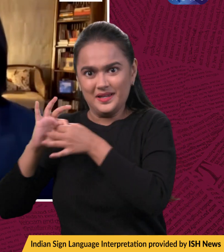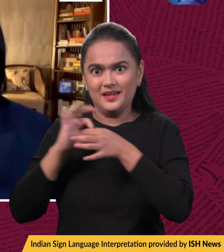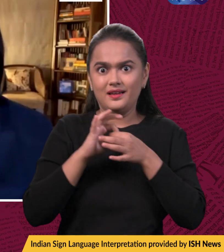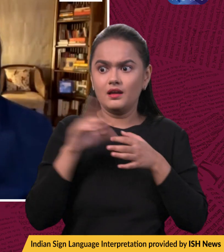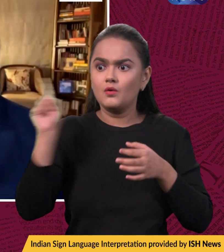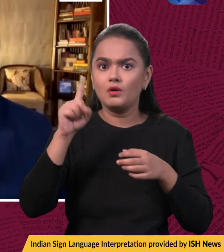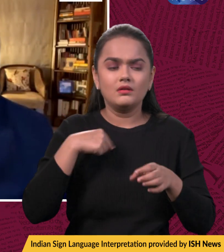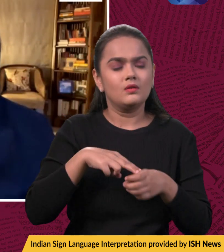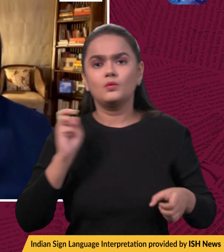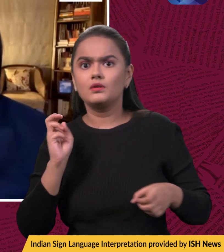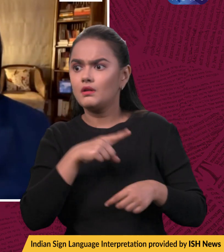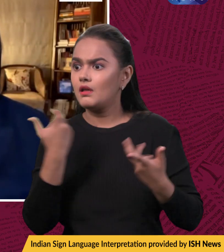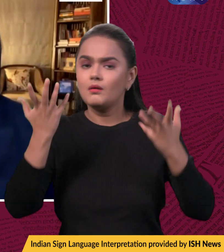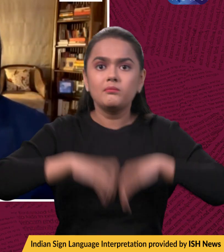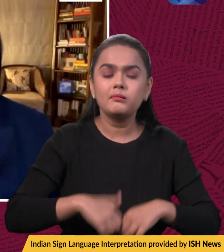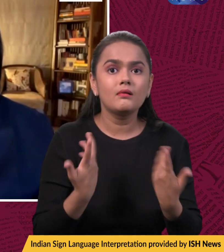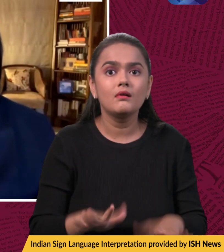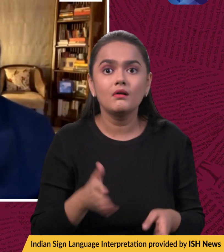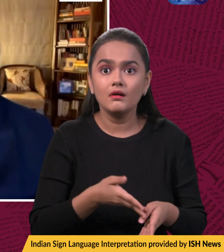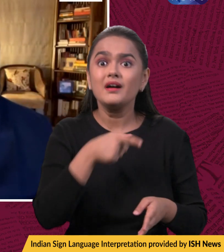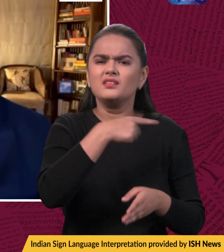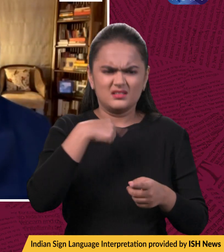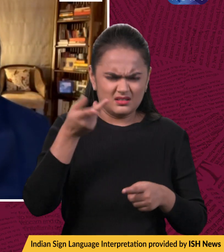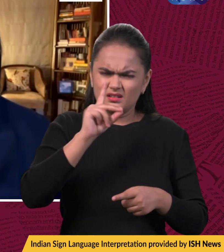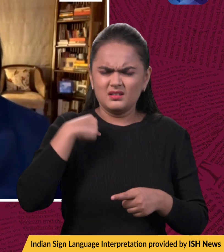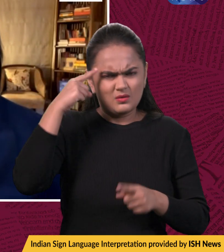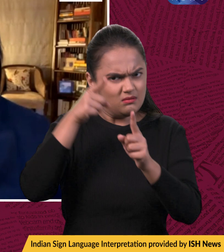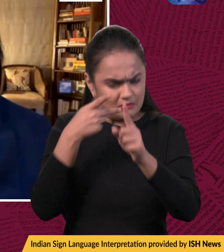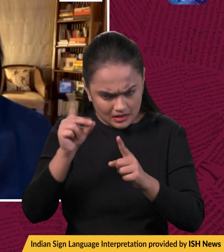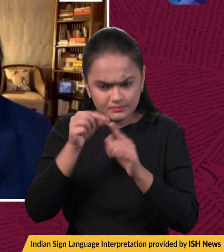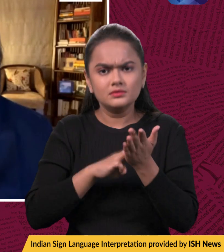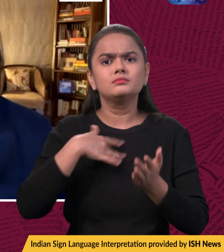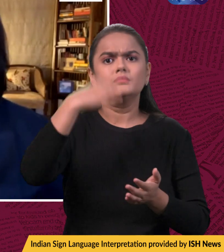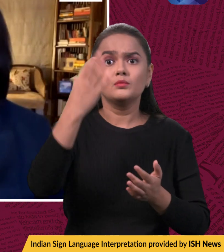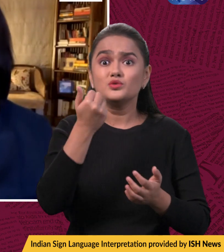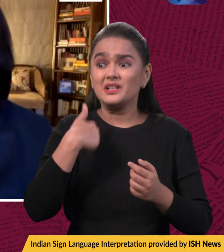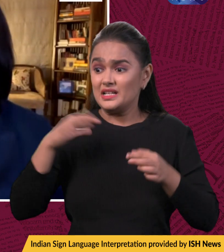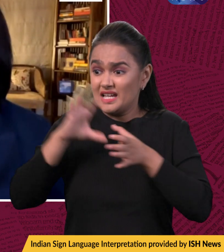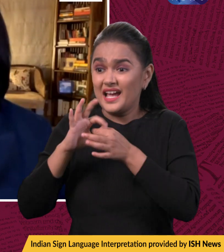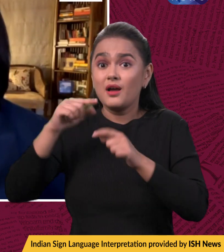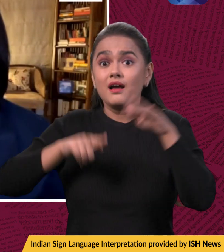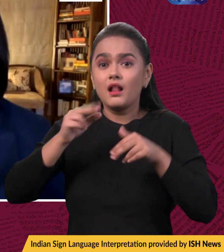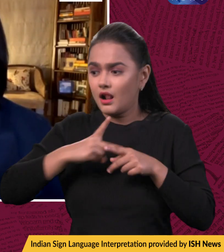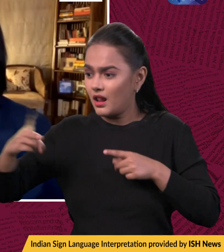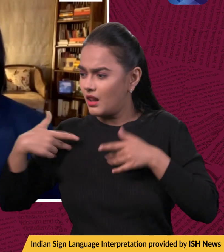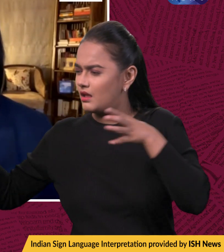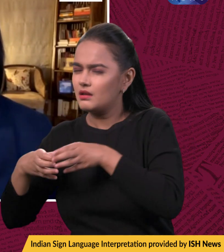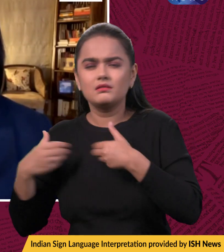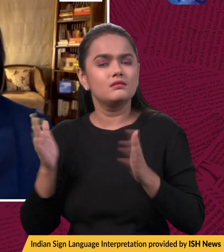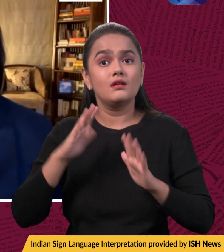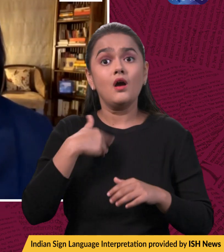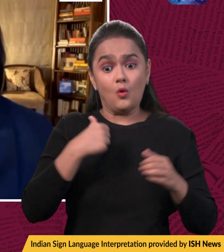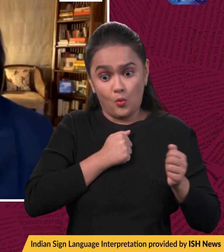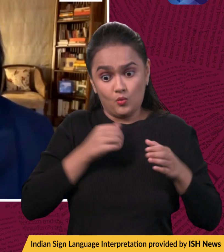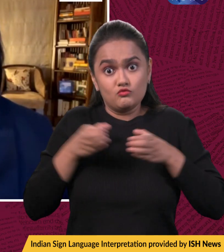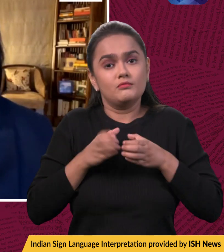pass. According to BBC, she said she would hope to try and become Prime Minister again as a single-party government leader. Anderson's